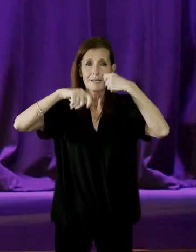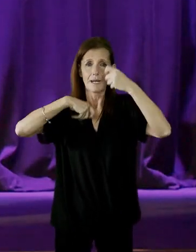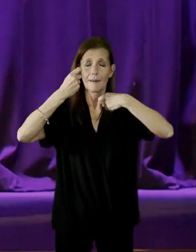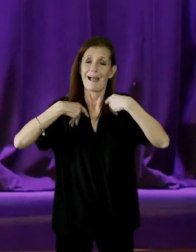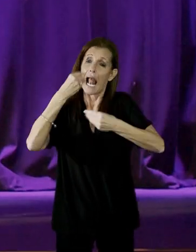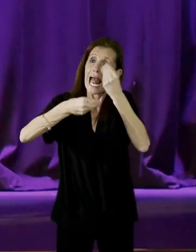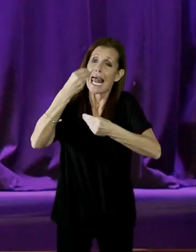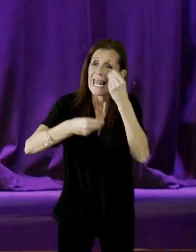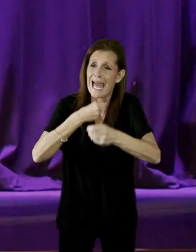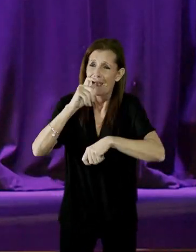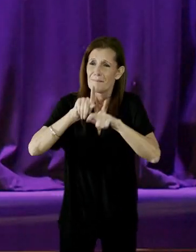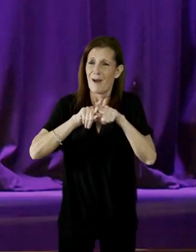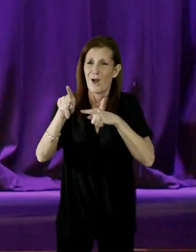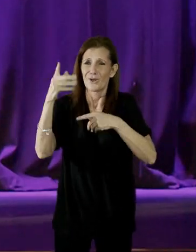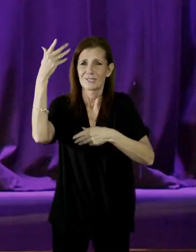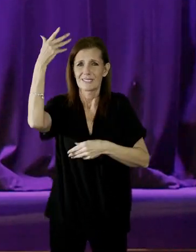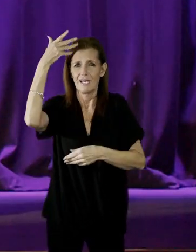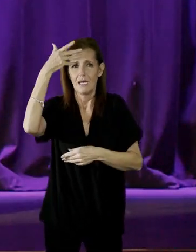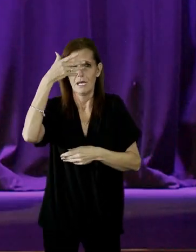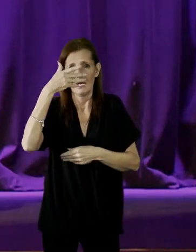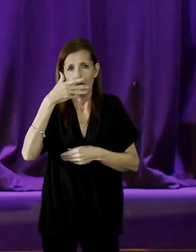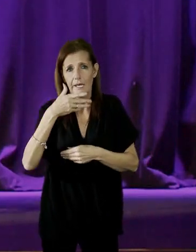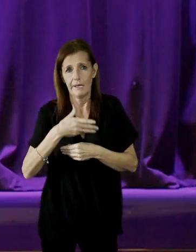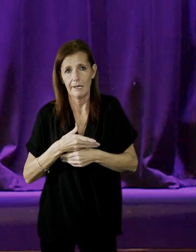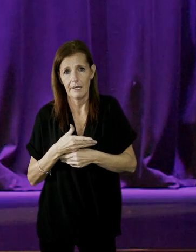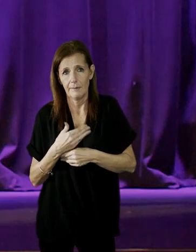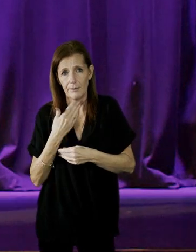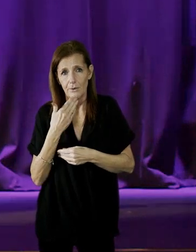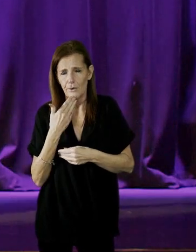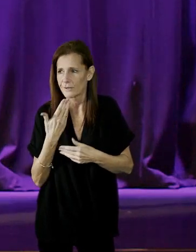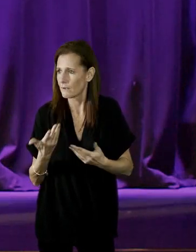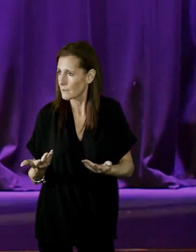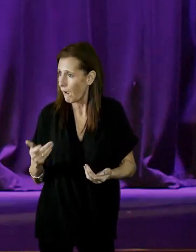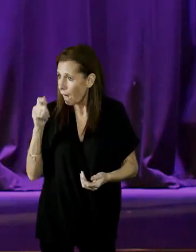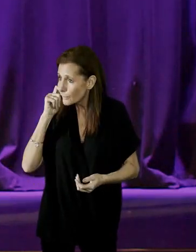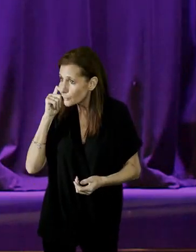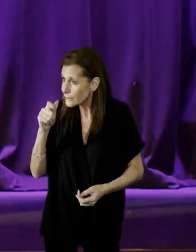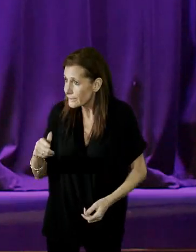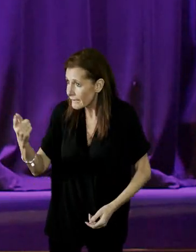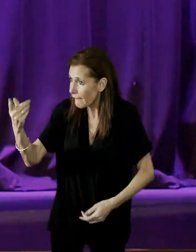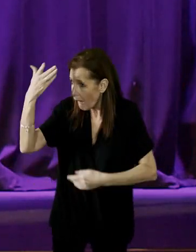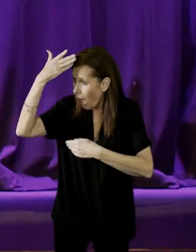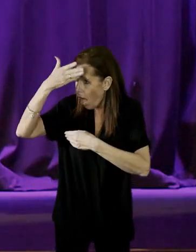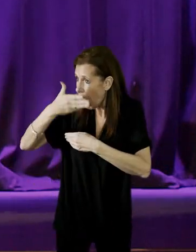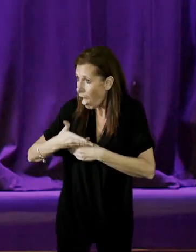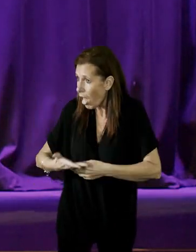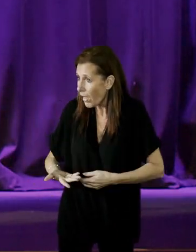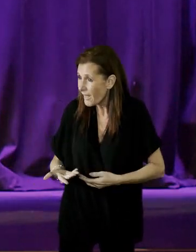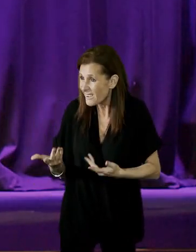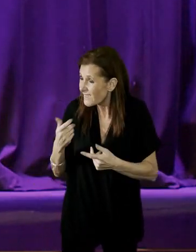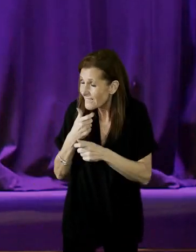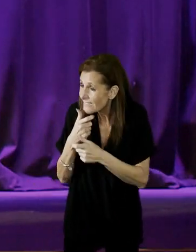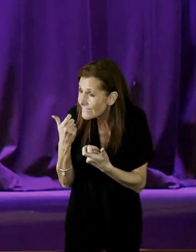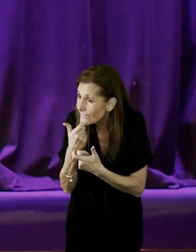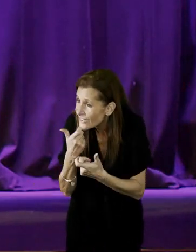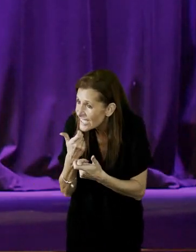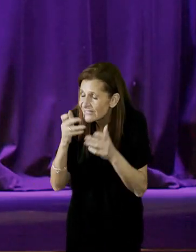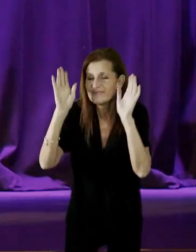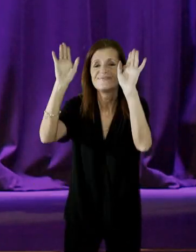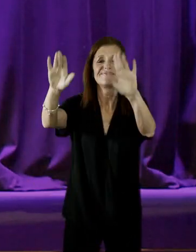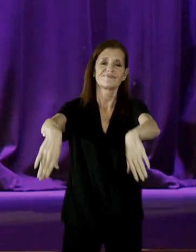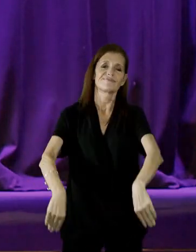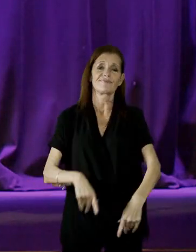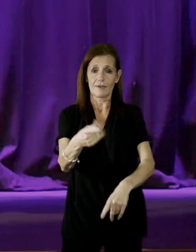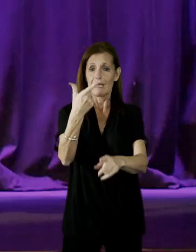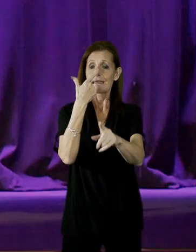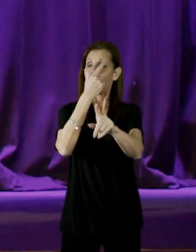that. Ironically, thank you. Deserves more. You know, actually, that's one of the jokes. You can go home, and if